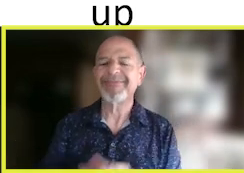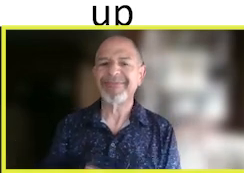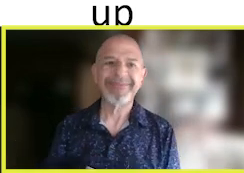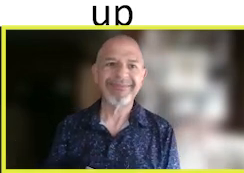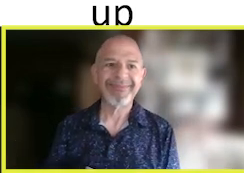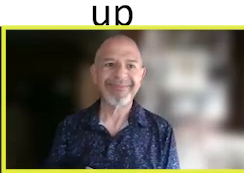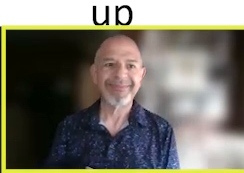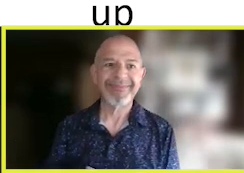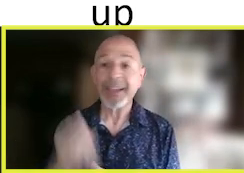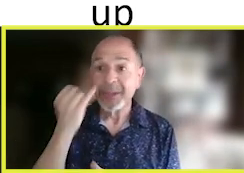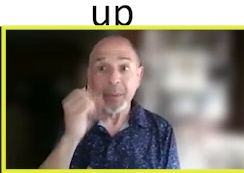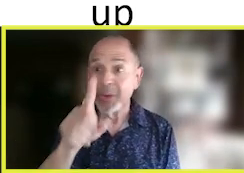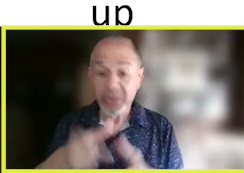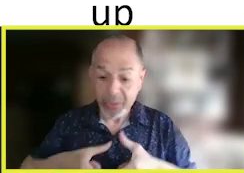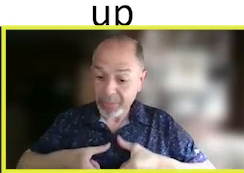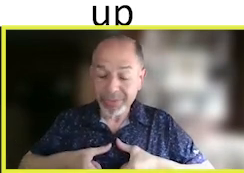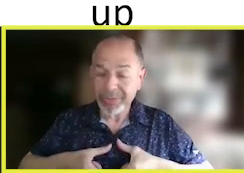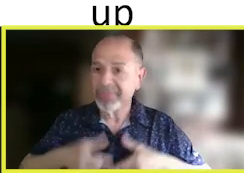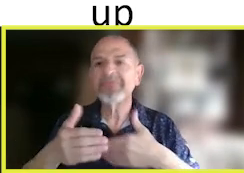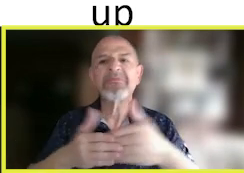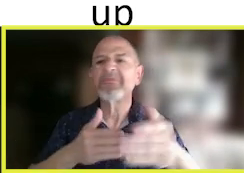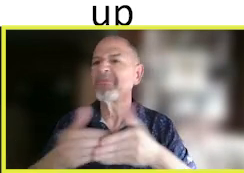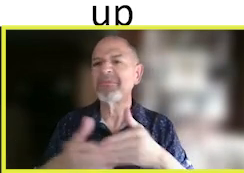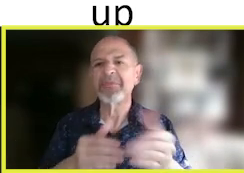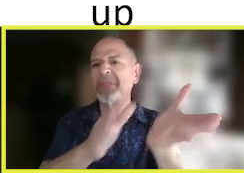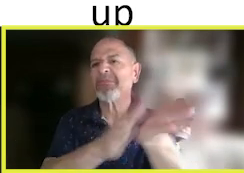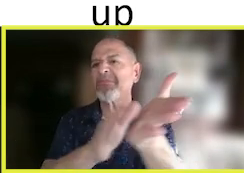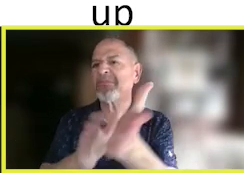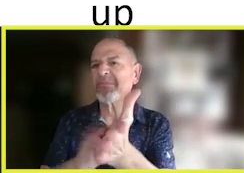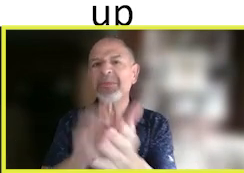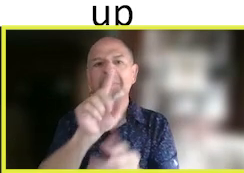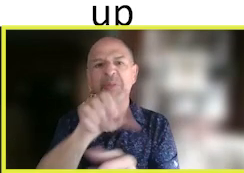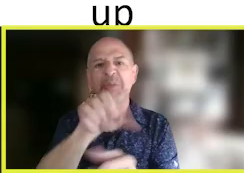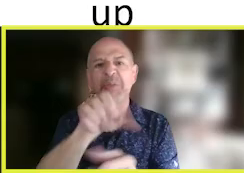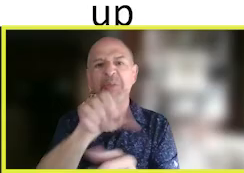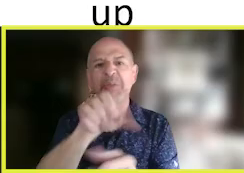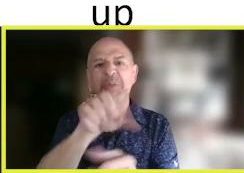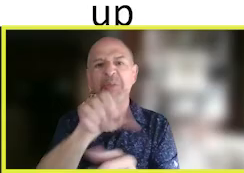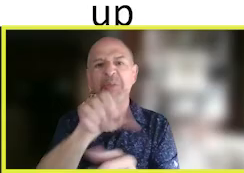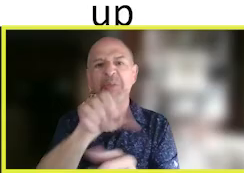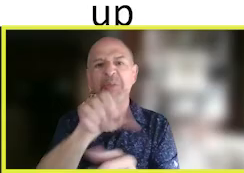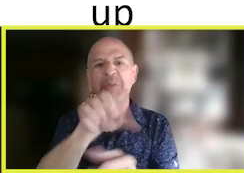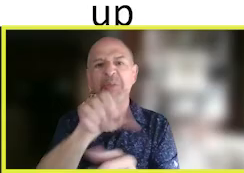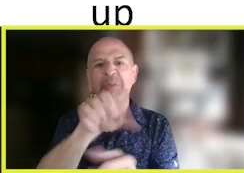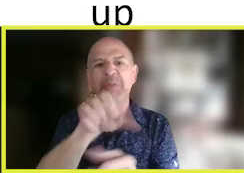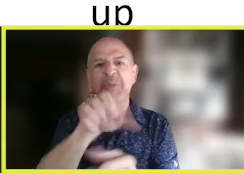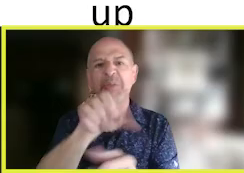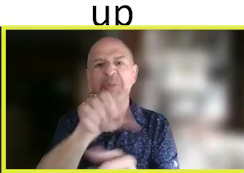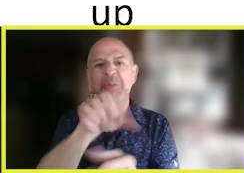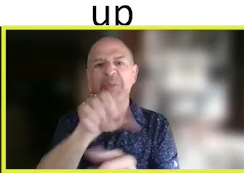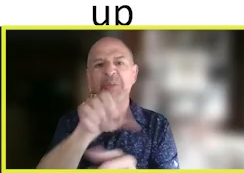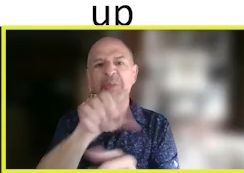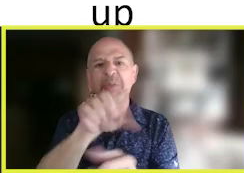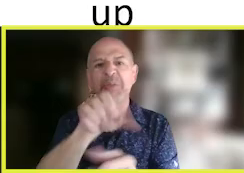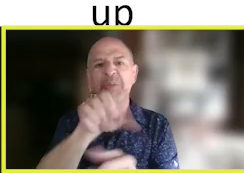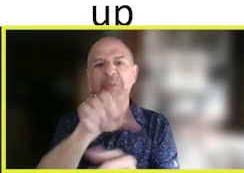if you didn't win a medal, it still takes a lot to go out and compete. And I know there's a lot of practicing that goes on